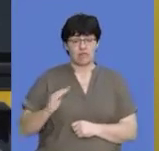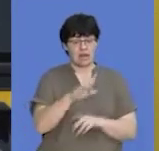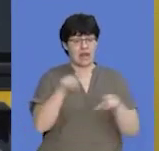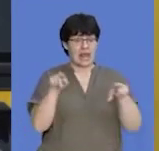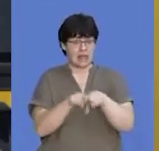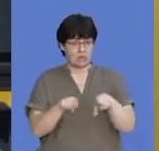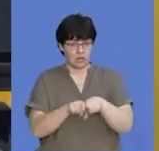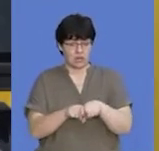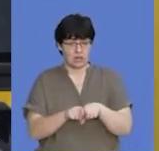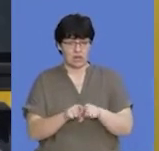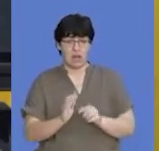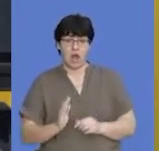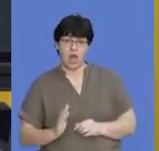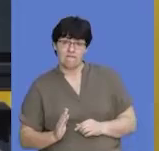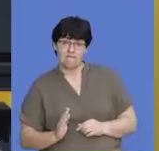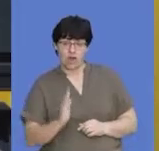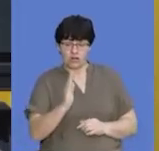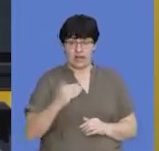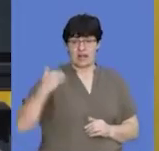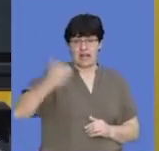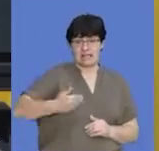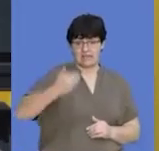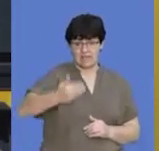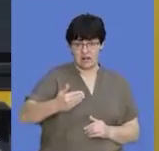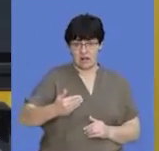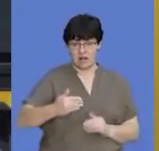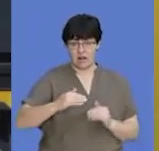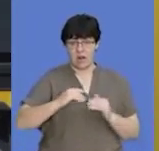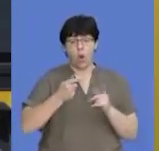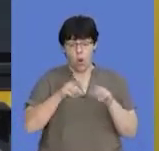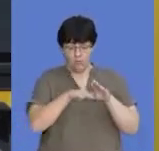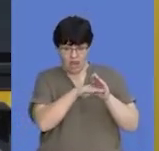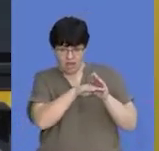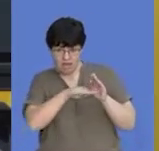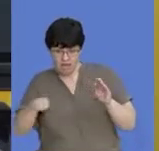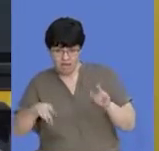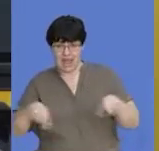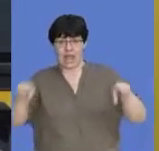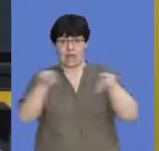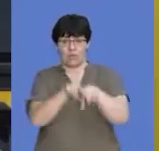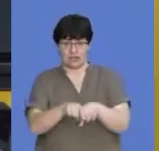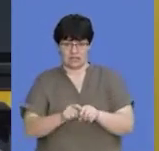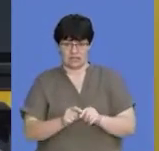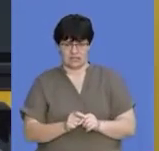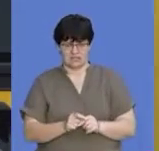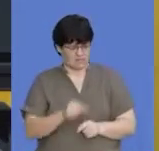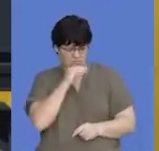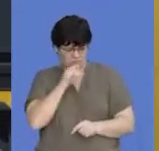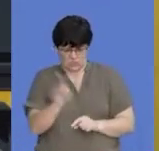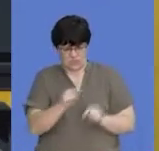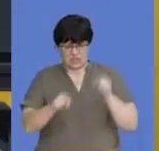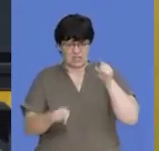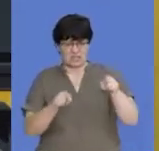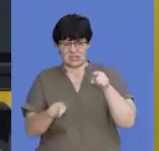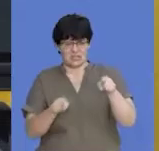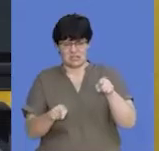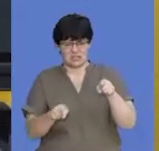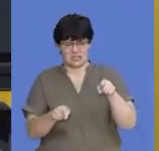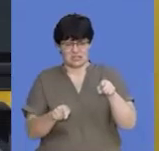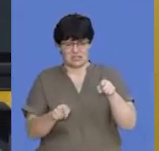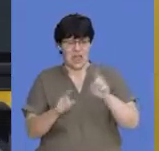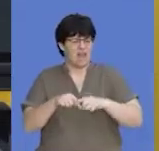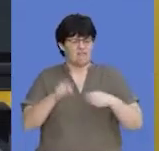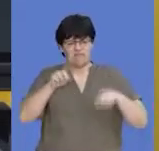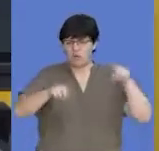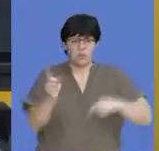to the vertical interval over the horizontal equivalent. What are these? What are these